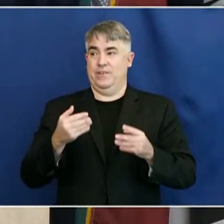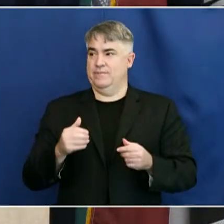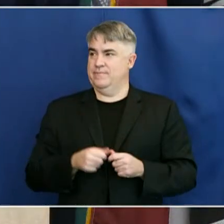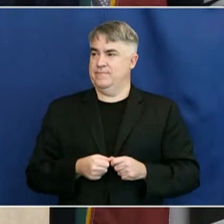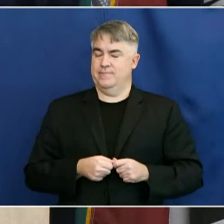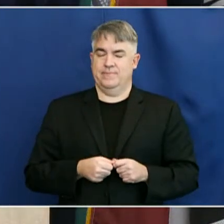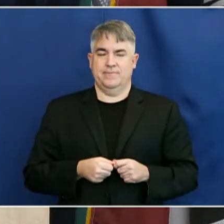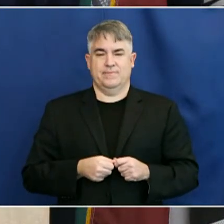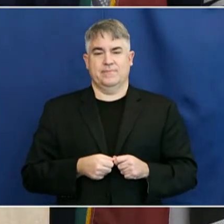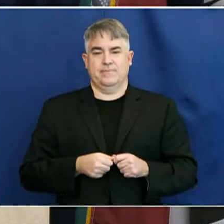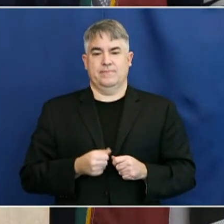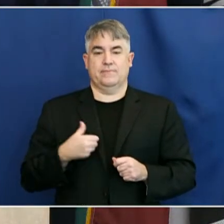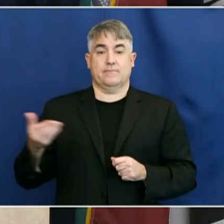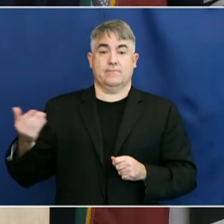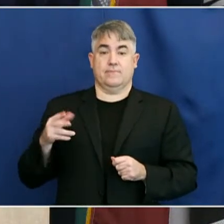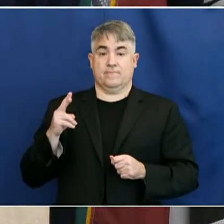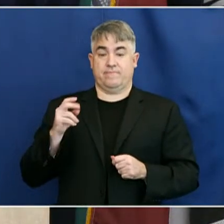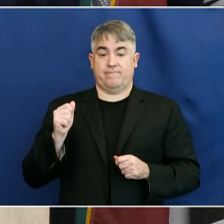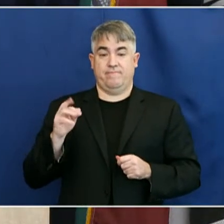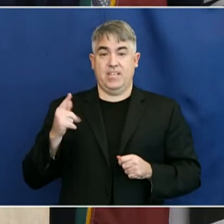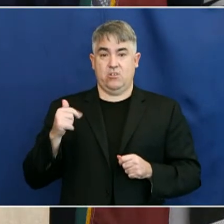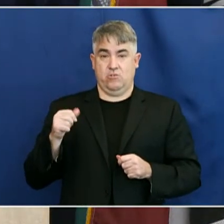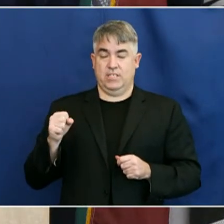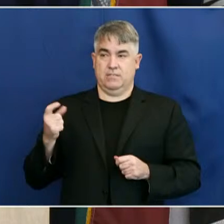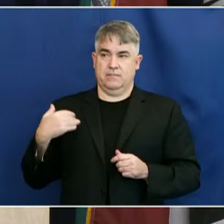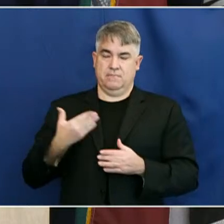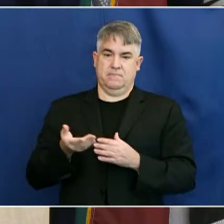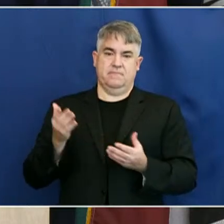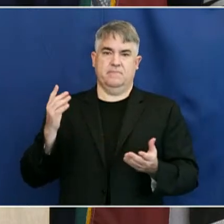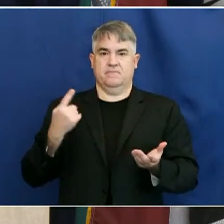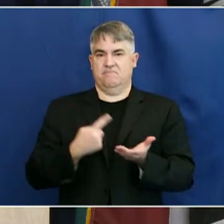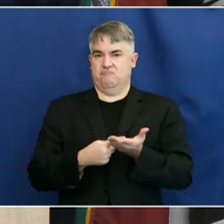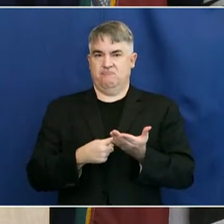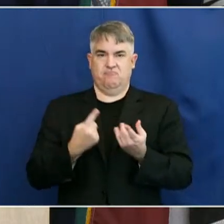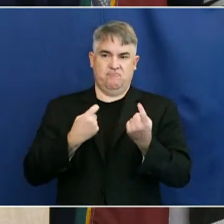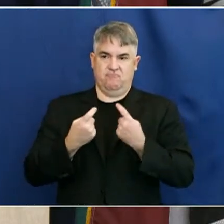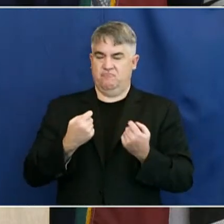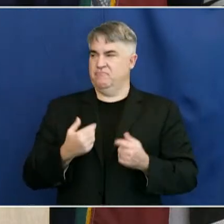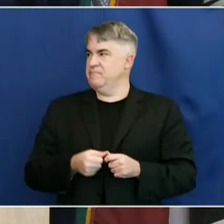hear next from Supervisor Vargas, and then we will go to the questions.